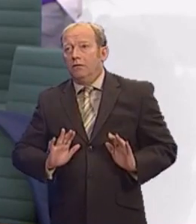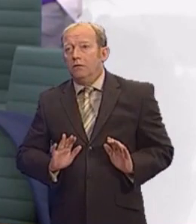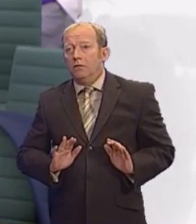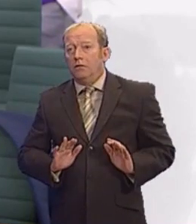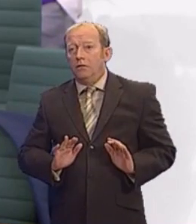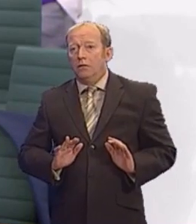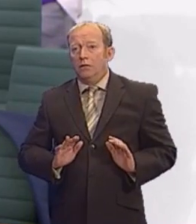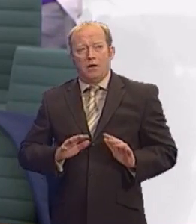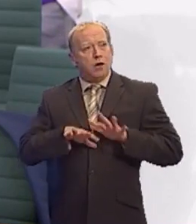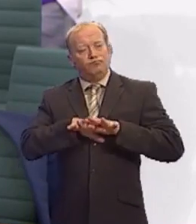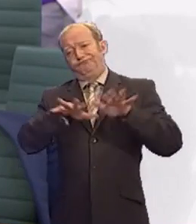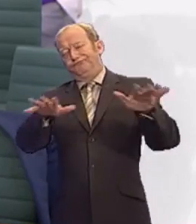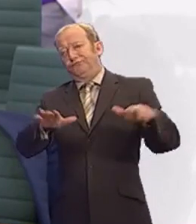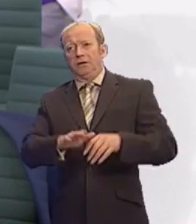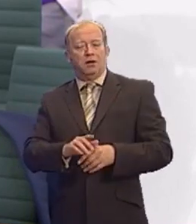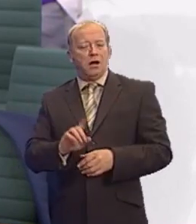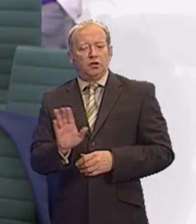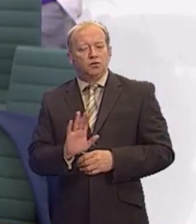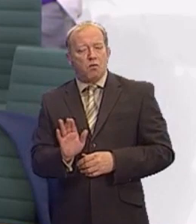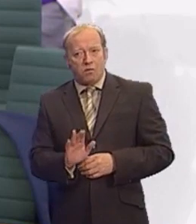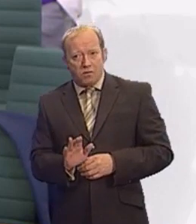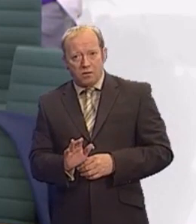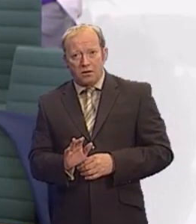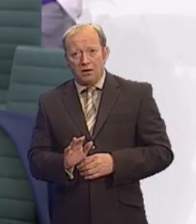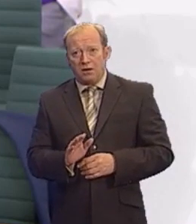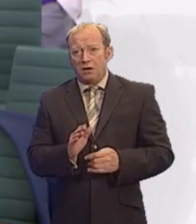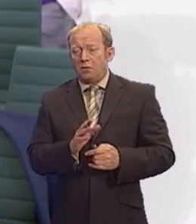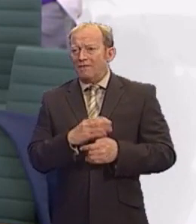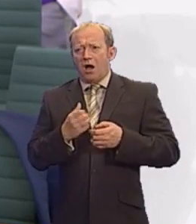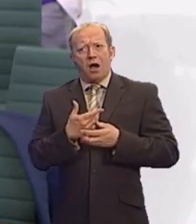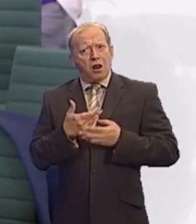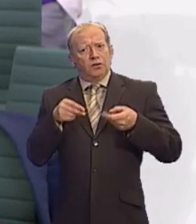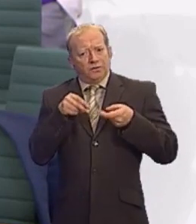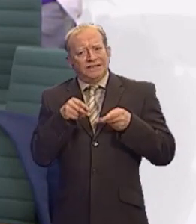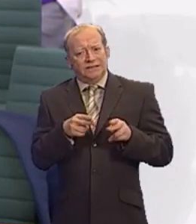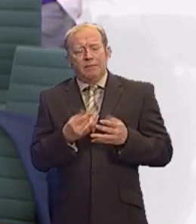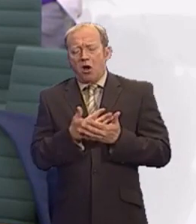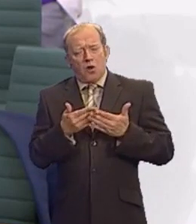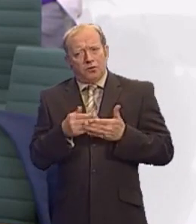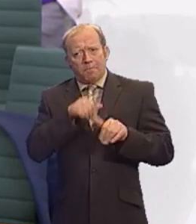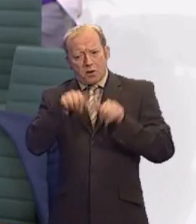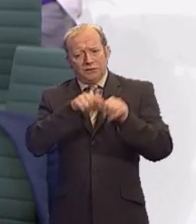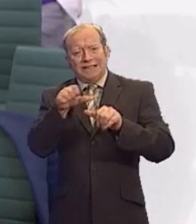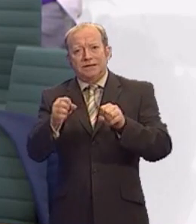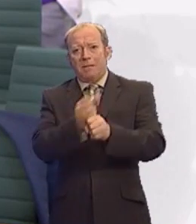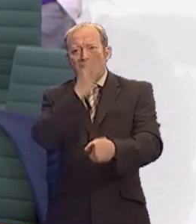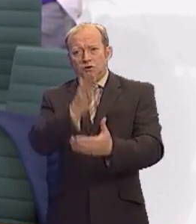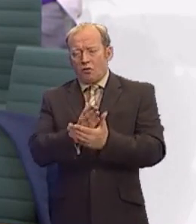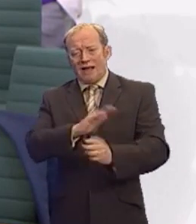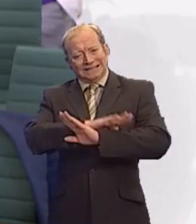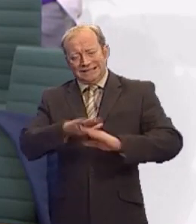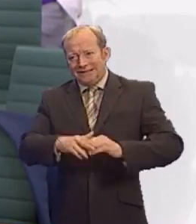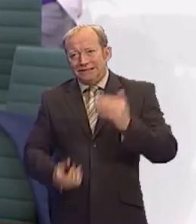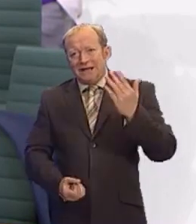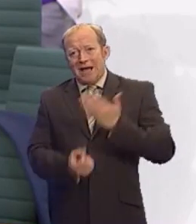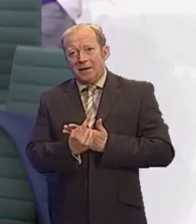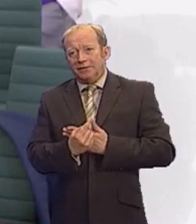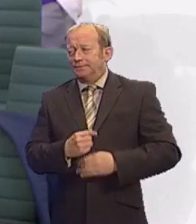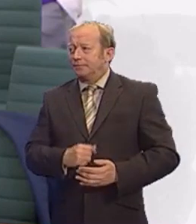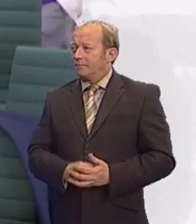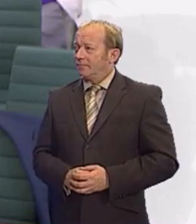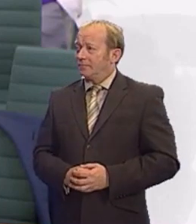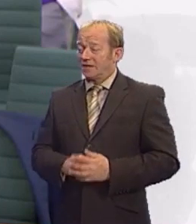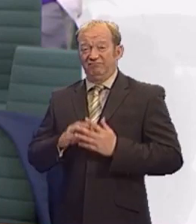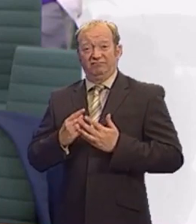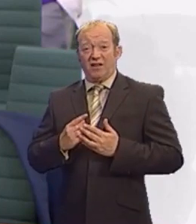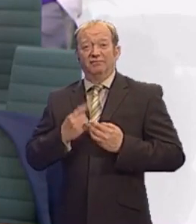think it's widespread at all, and we have a lot of systems and processes in place to ensure that it doesn't take place. We'll have to leave that evidence for now. Assistant Commissioner